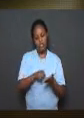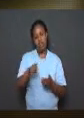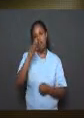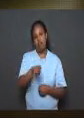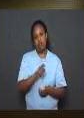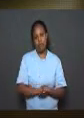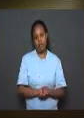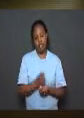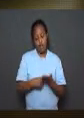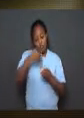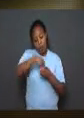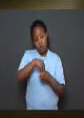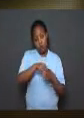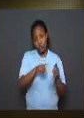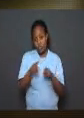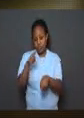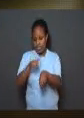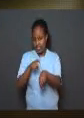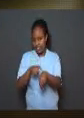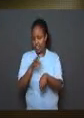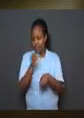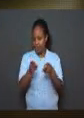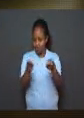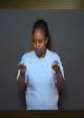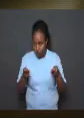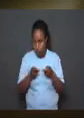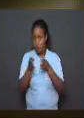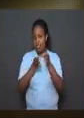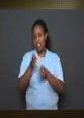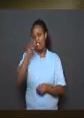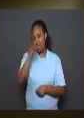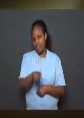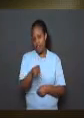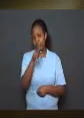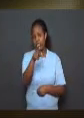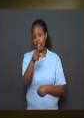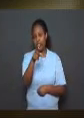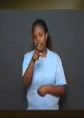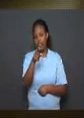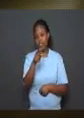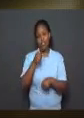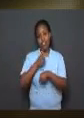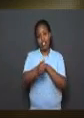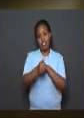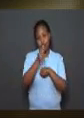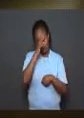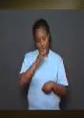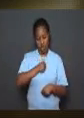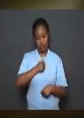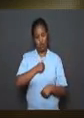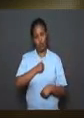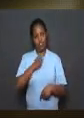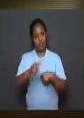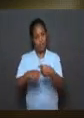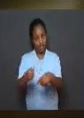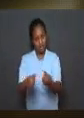must contain the time and place at which the defendant must present himself